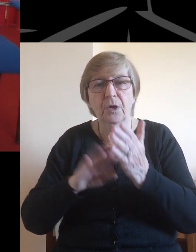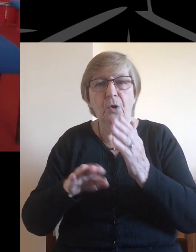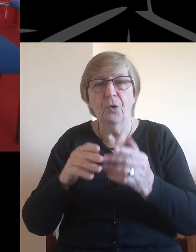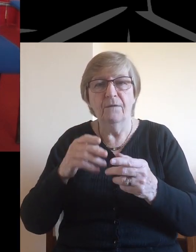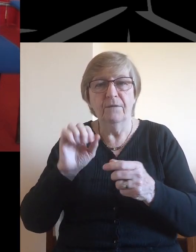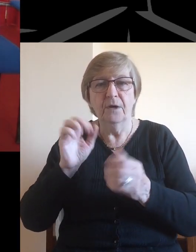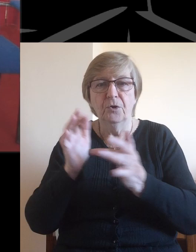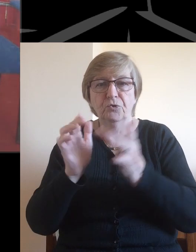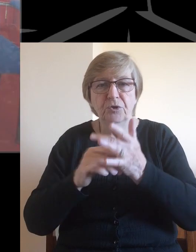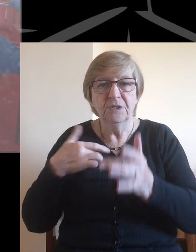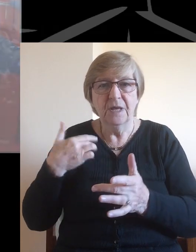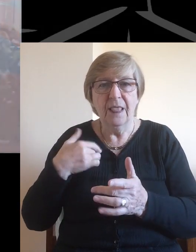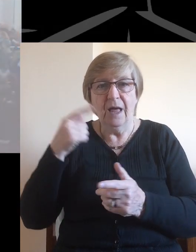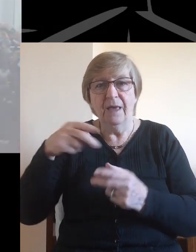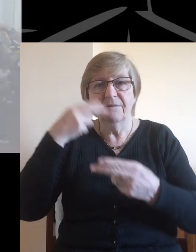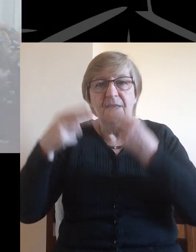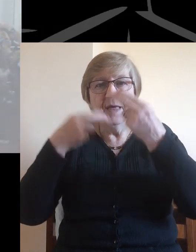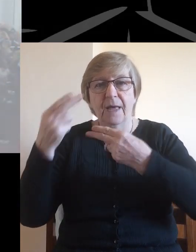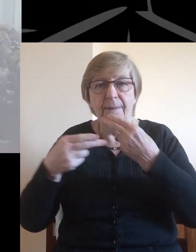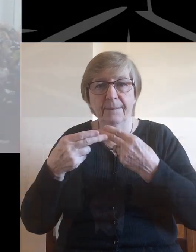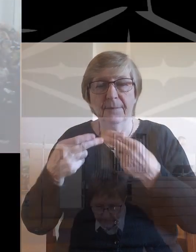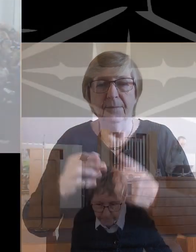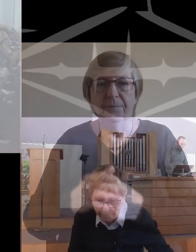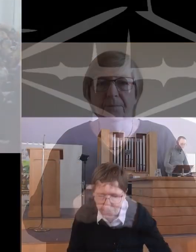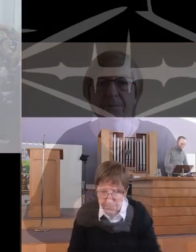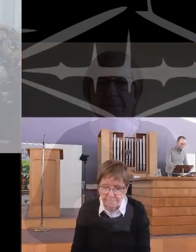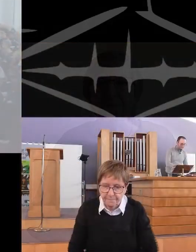Squalor of a Borrowed Stable."